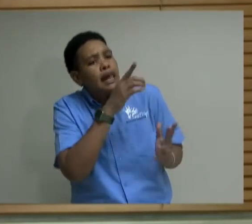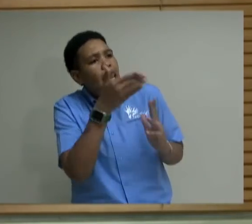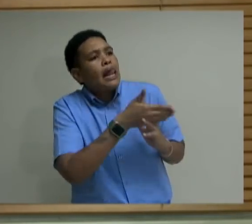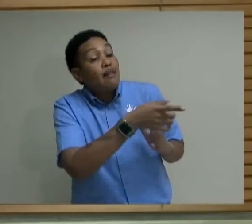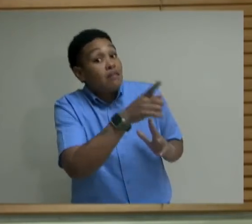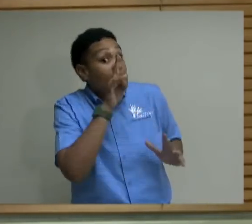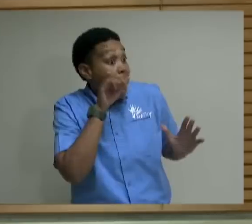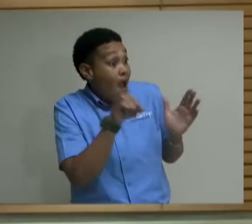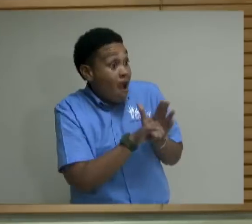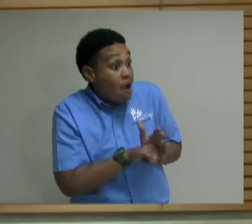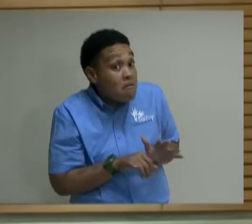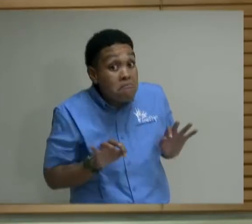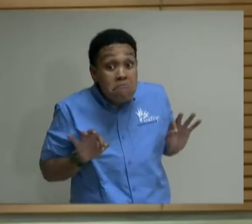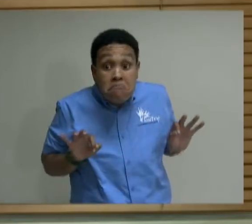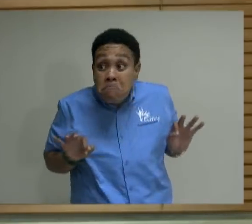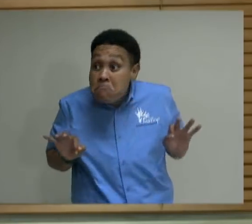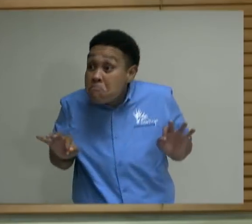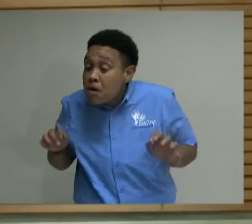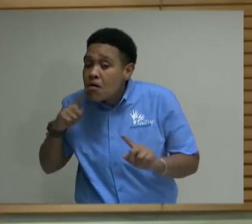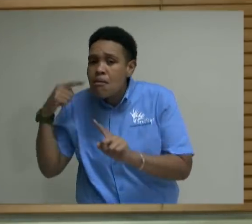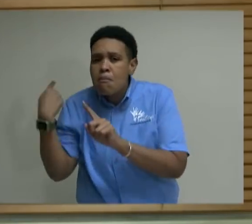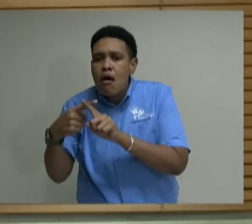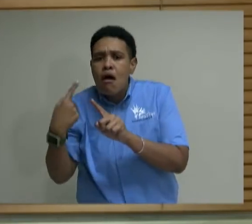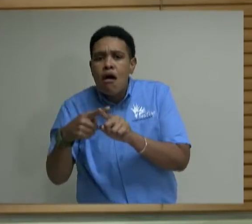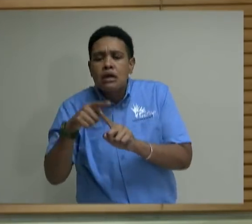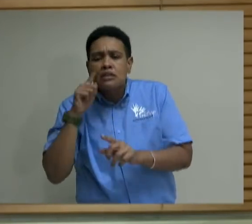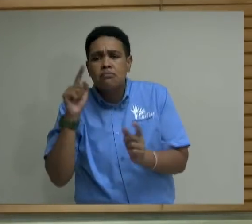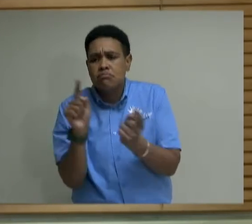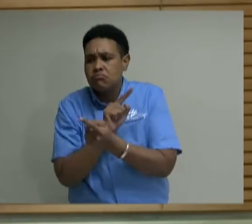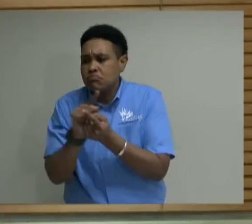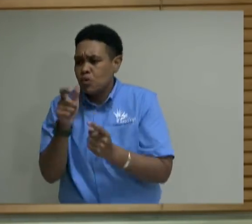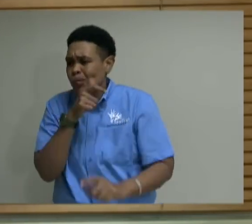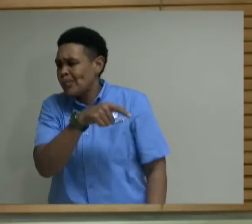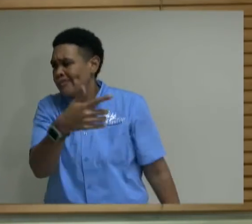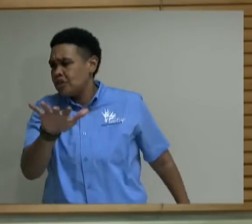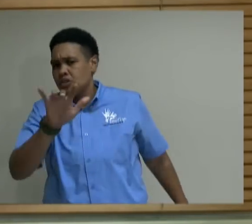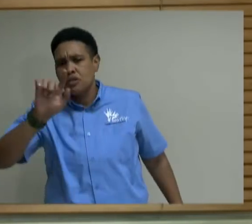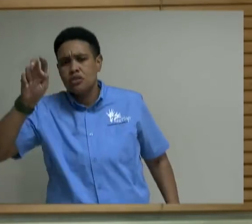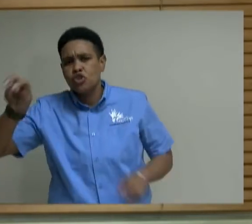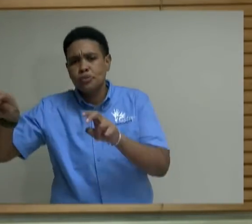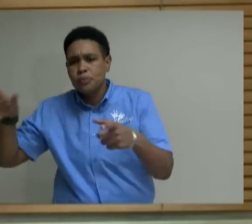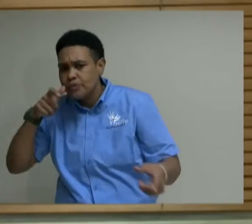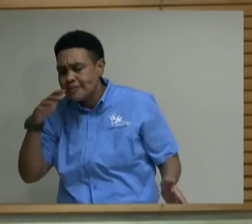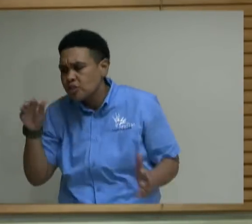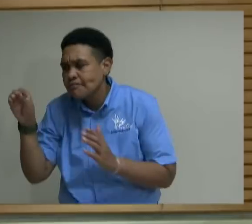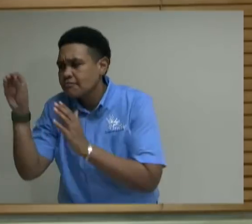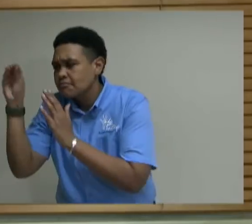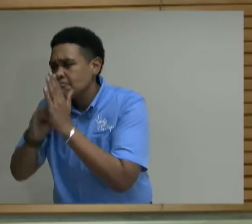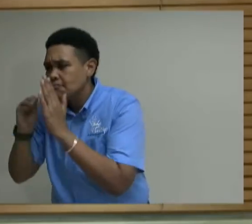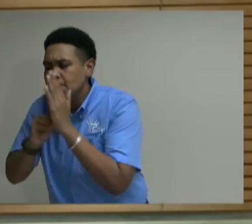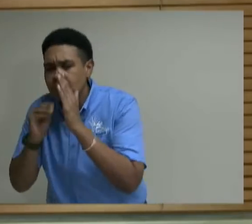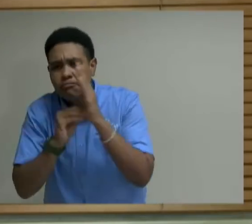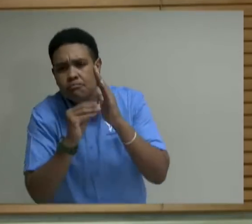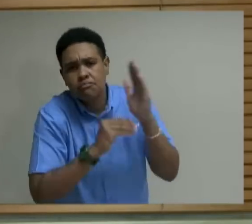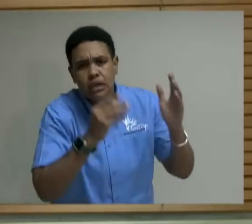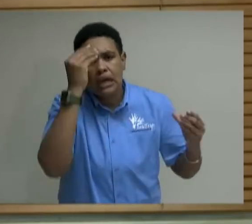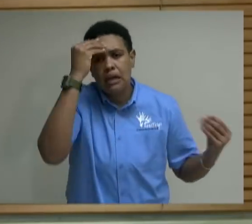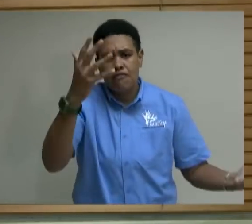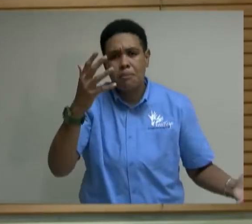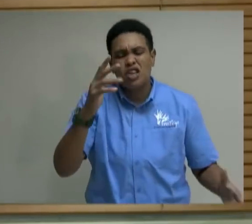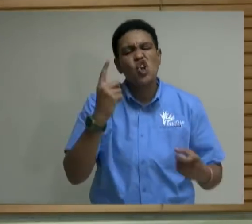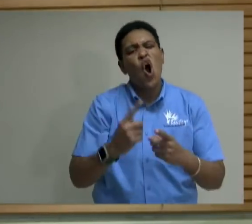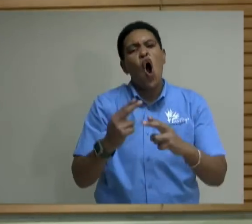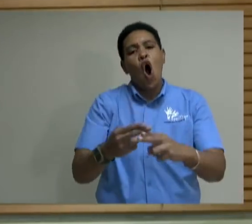Upon identification of positive cases, contact tracing teams are dispatched within 24 hours to conduct case